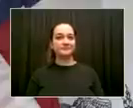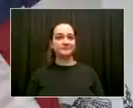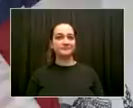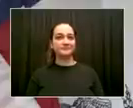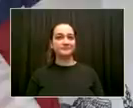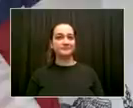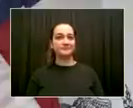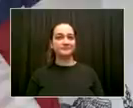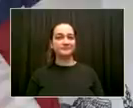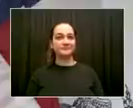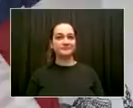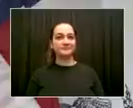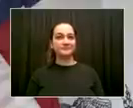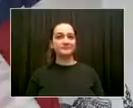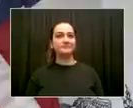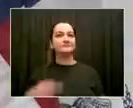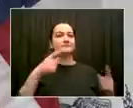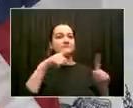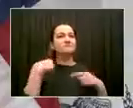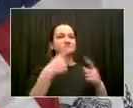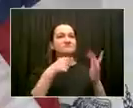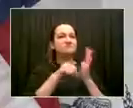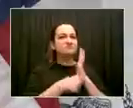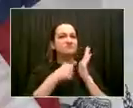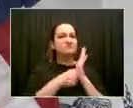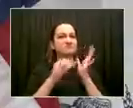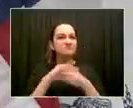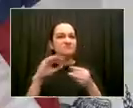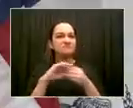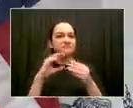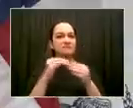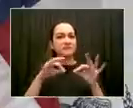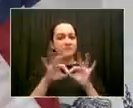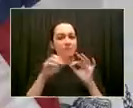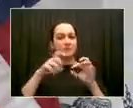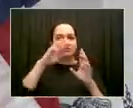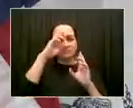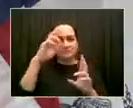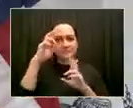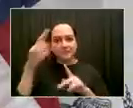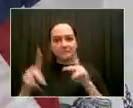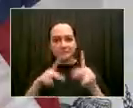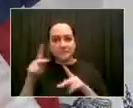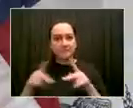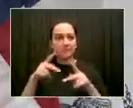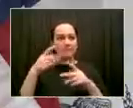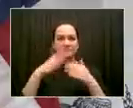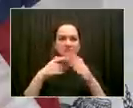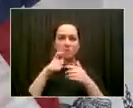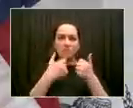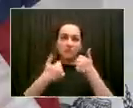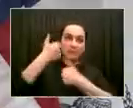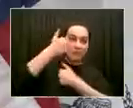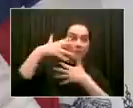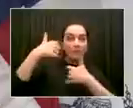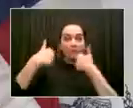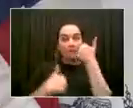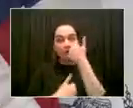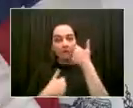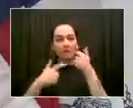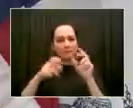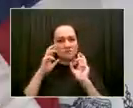to treat subordinates with respect. And you've been blasting the governor over his bullying of his staff